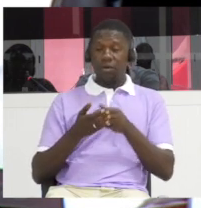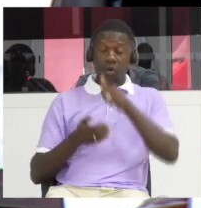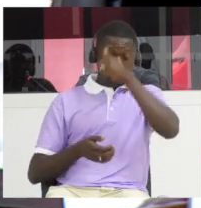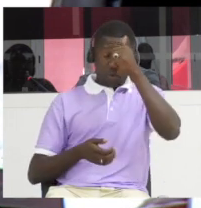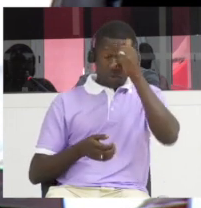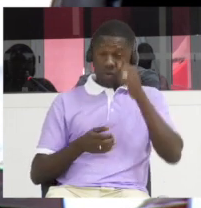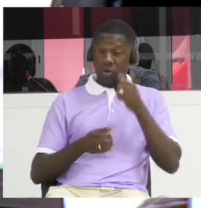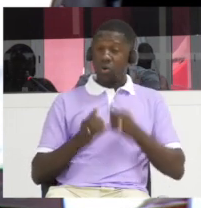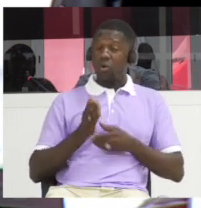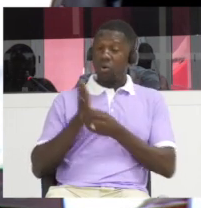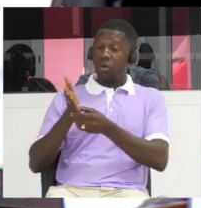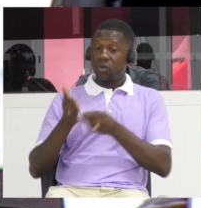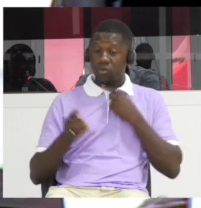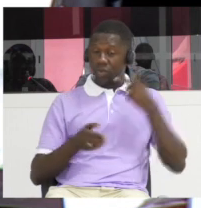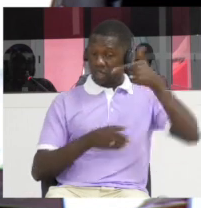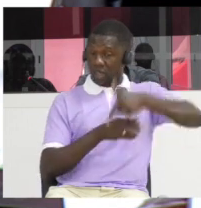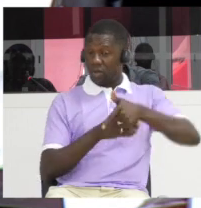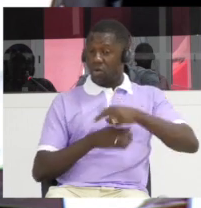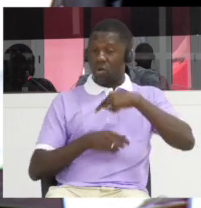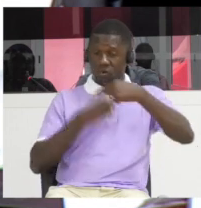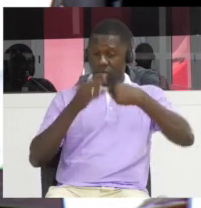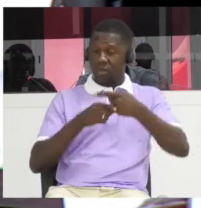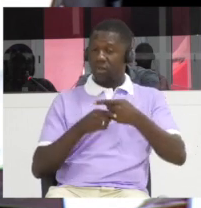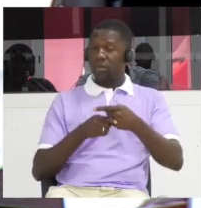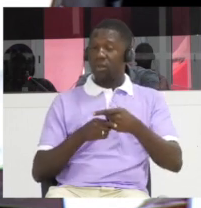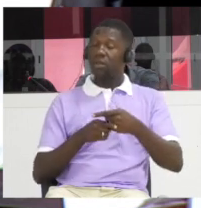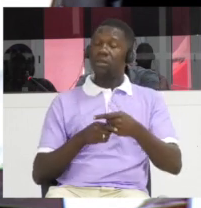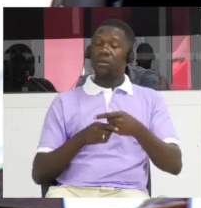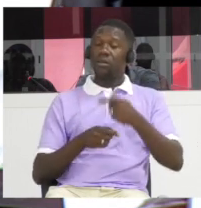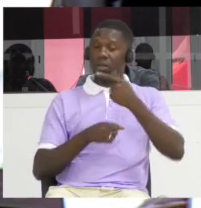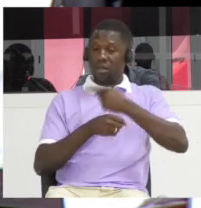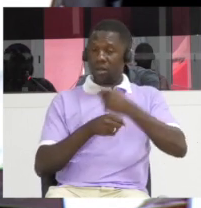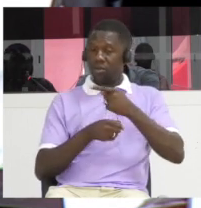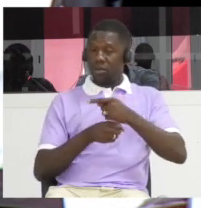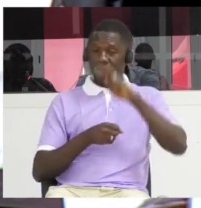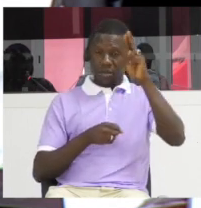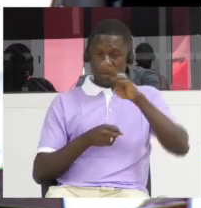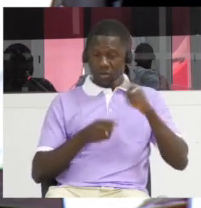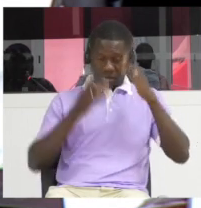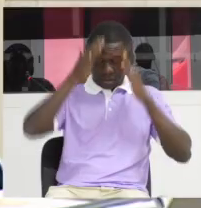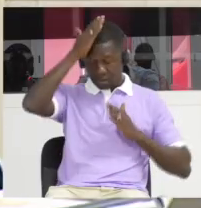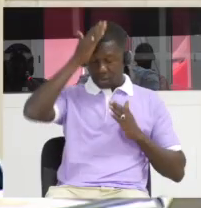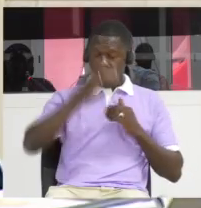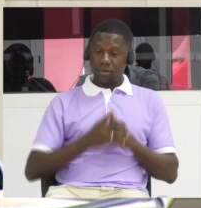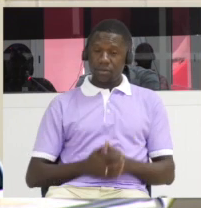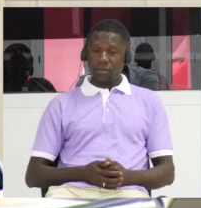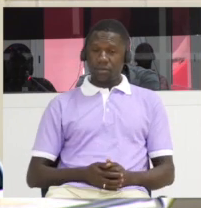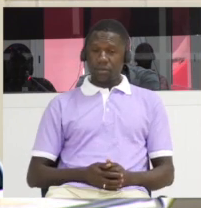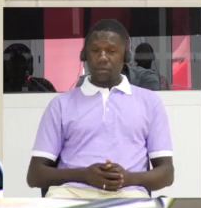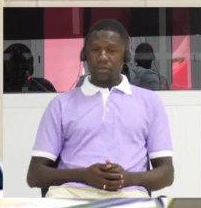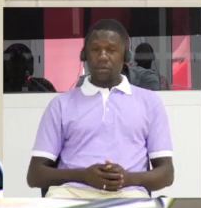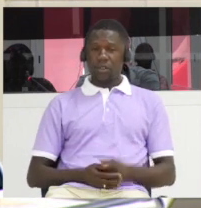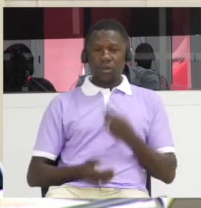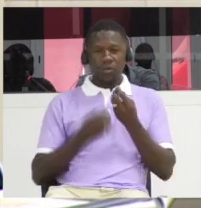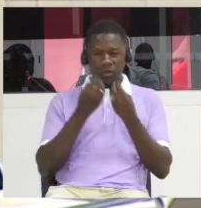operational command to Nigerians over the Gambia National Army. Do you agree to that? Can you say that